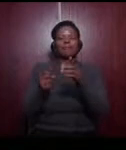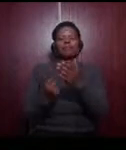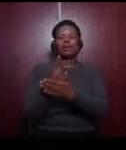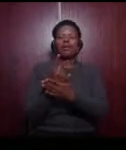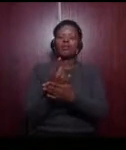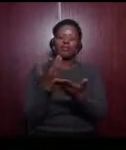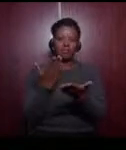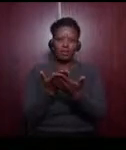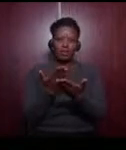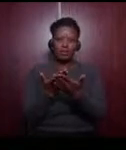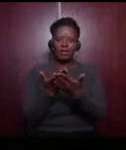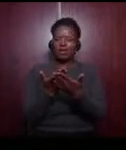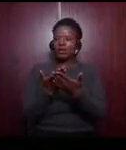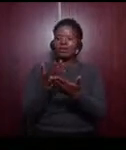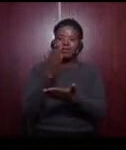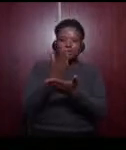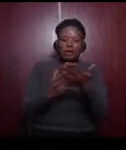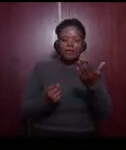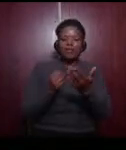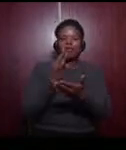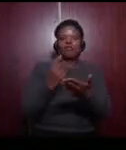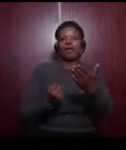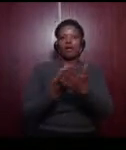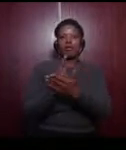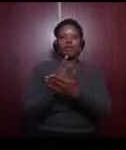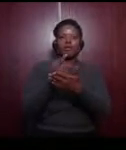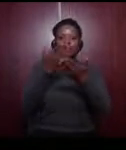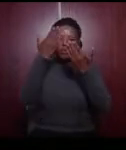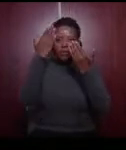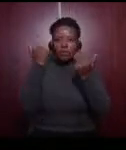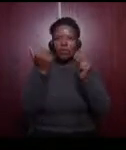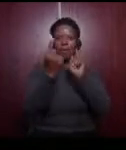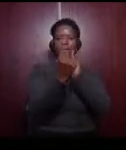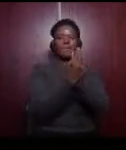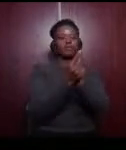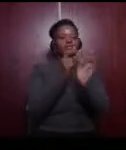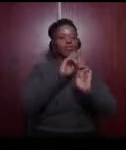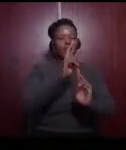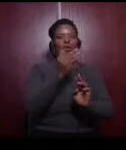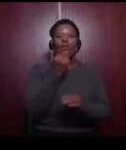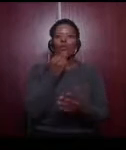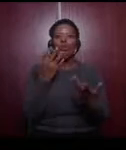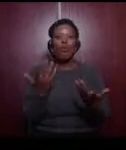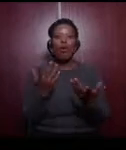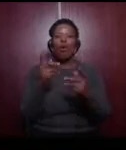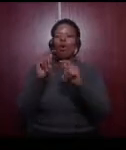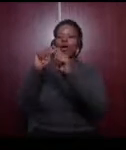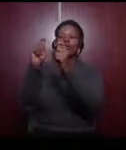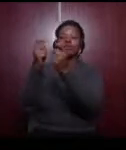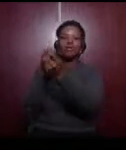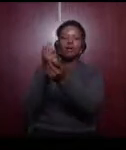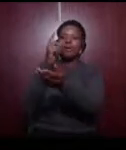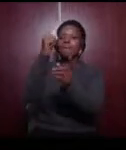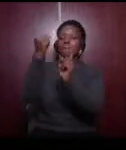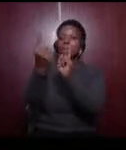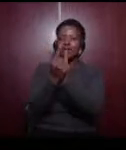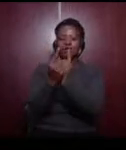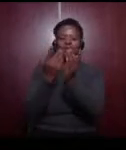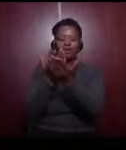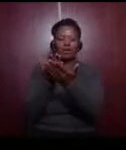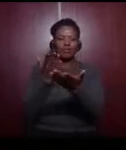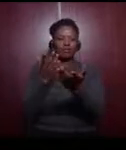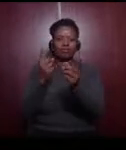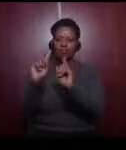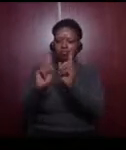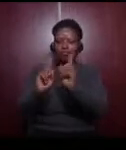happening, they don't know where to report such things. Or we don't have any task team that takes care of people who have